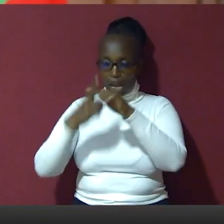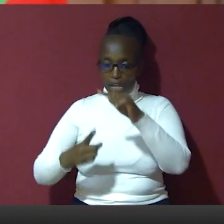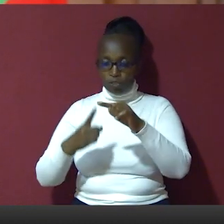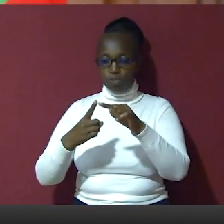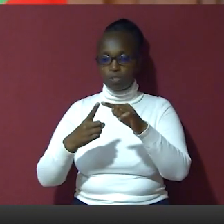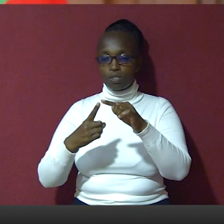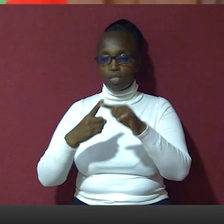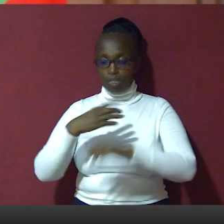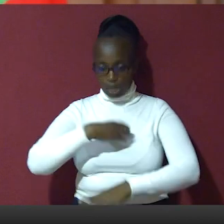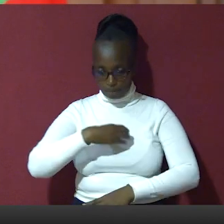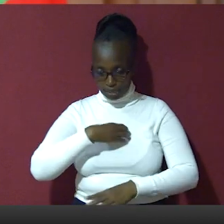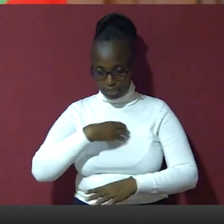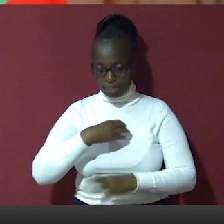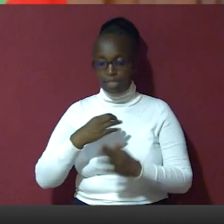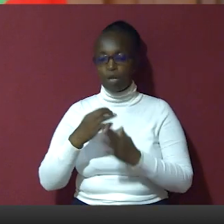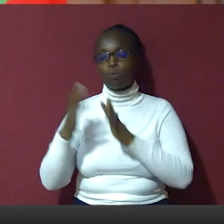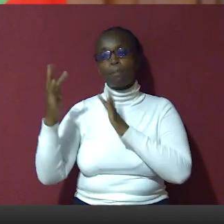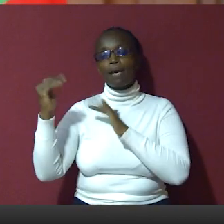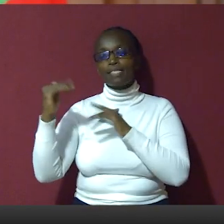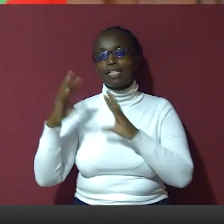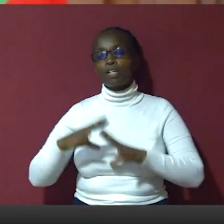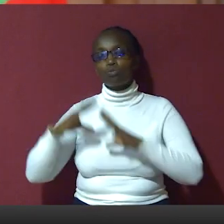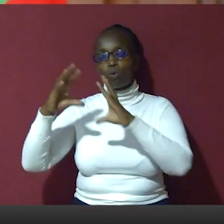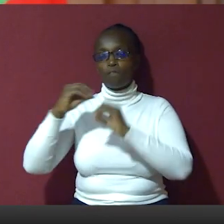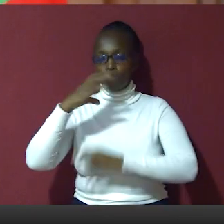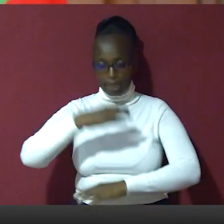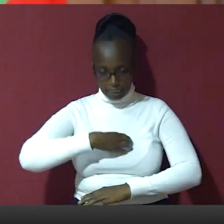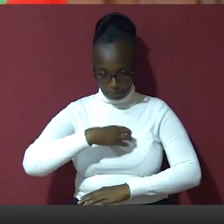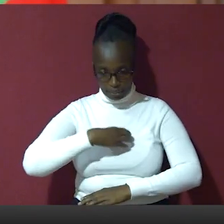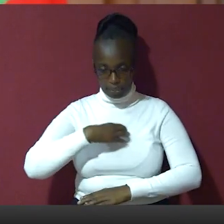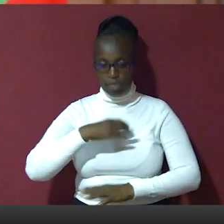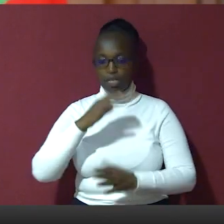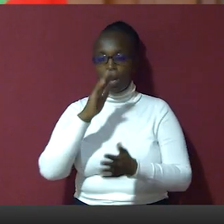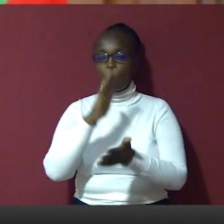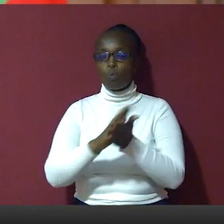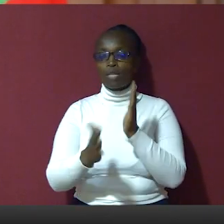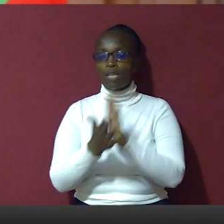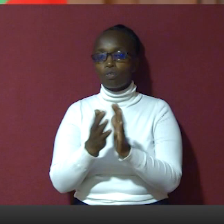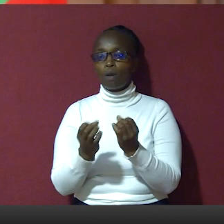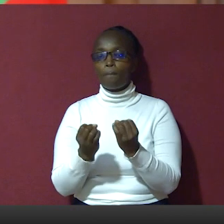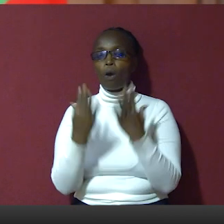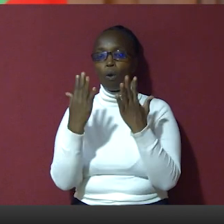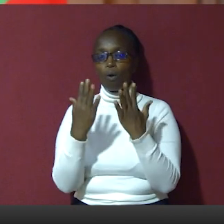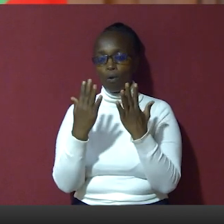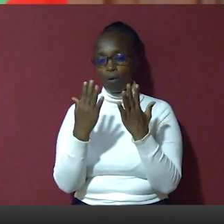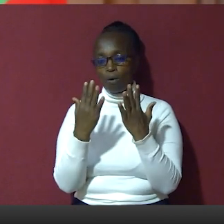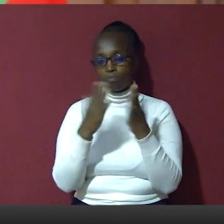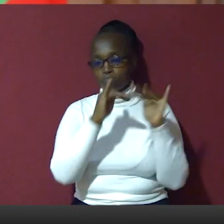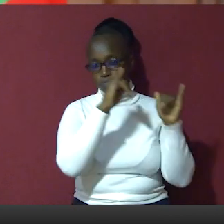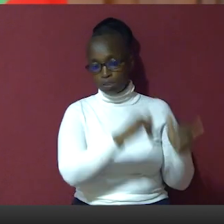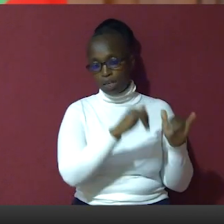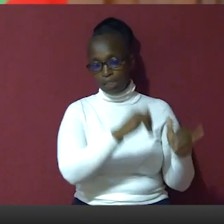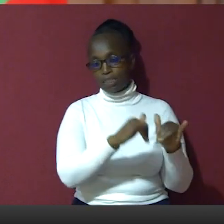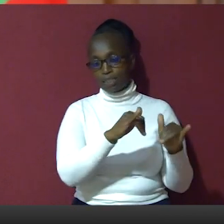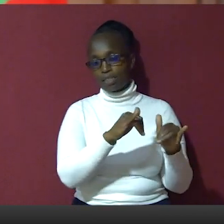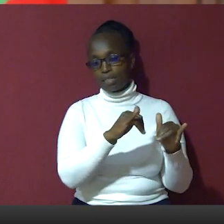60 shall be required to immediately proceed on retirement with no extensions to